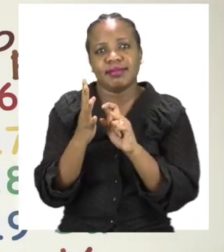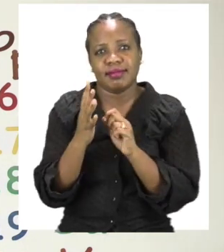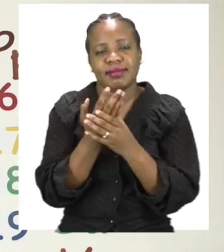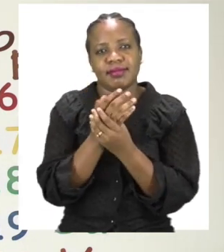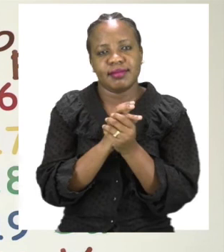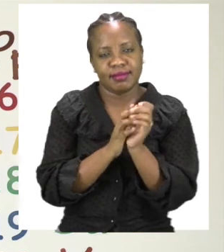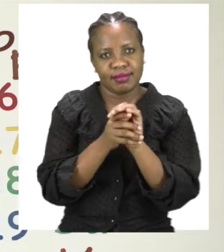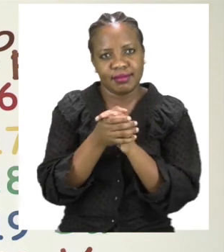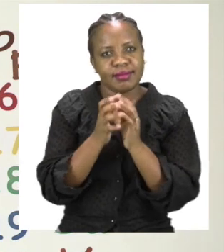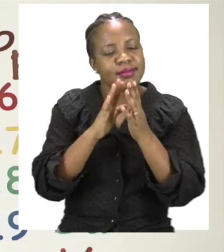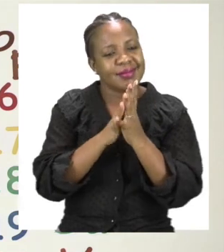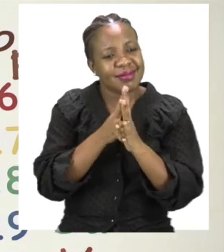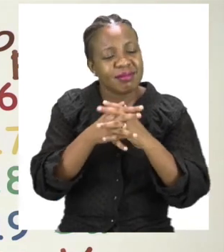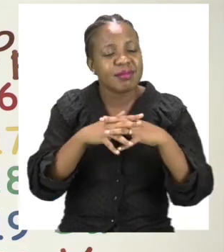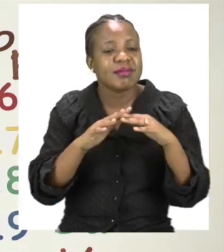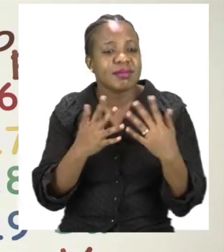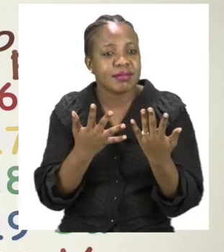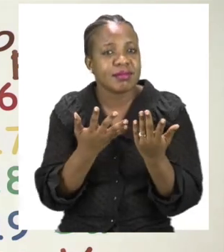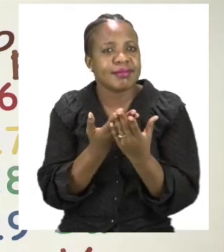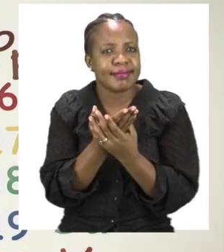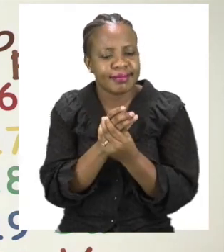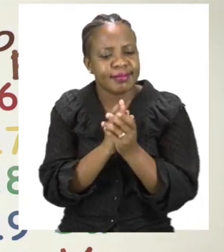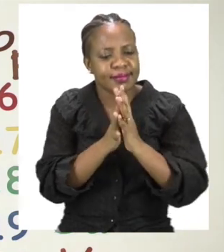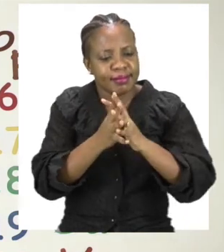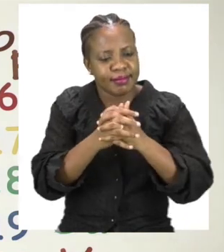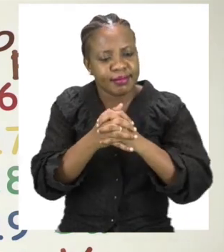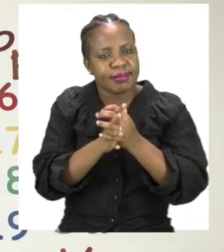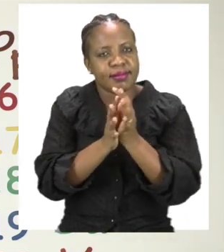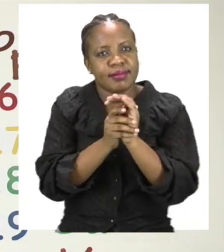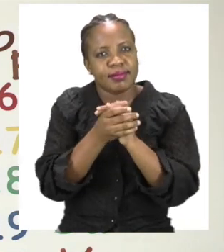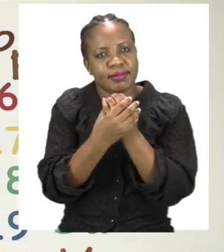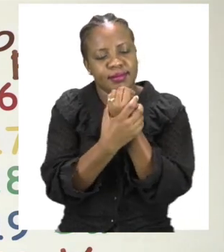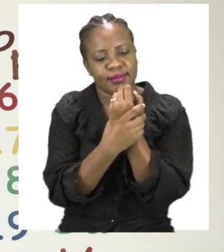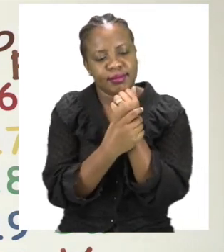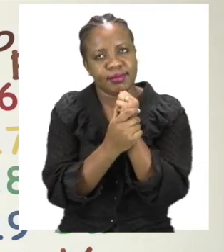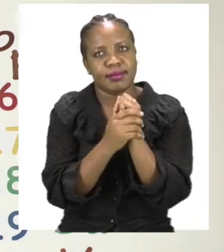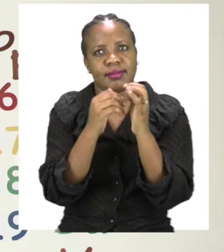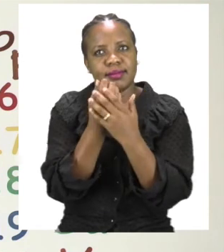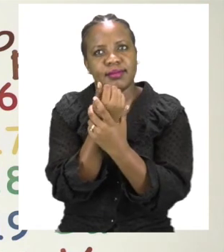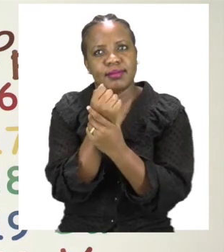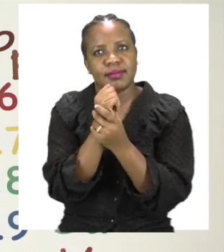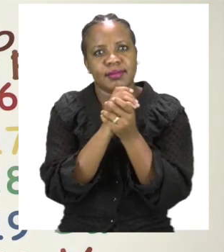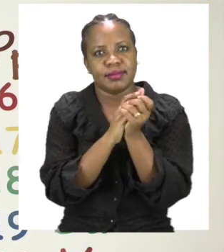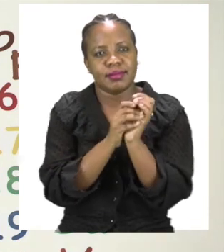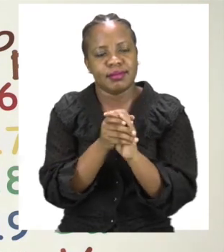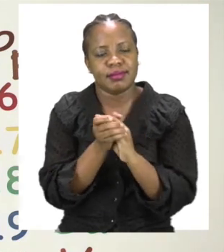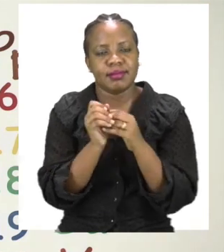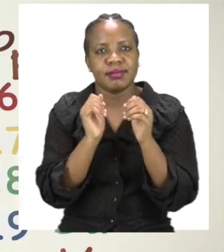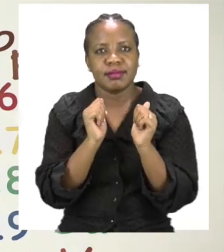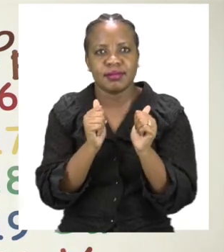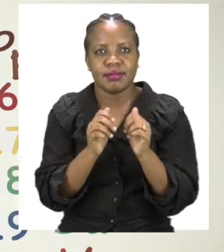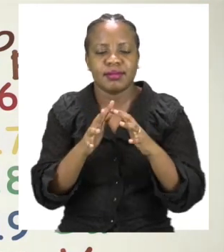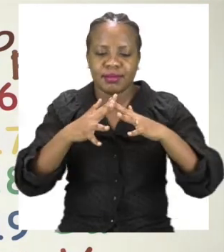Now make sure when you sanitize that you sanitize inside your hands and around your hands and